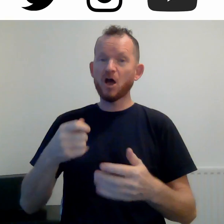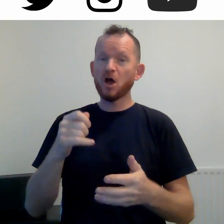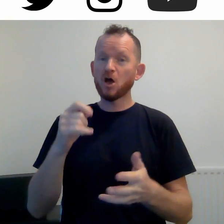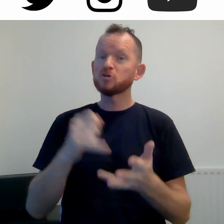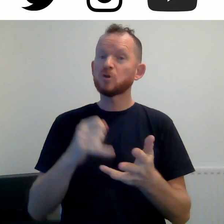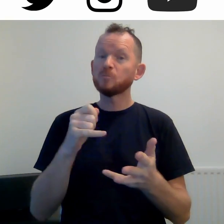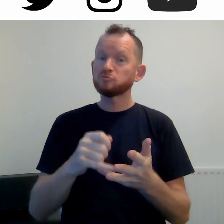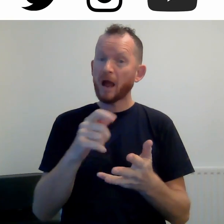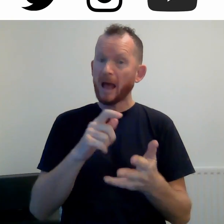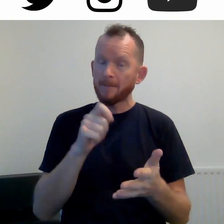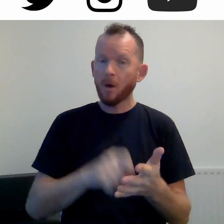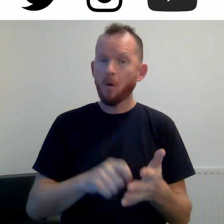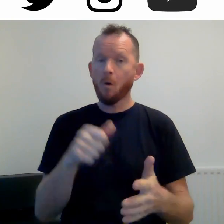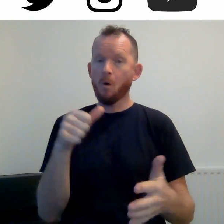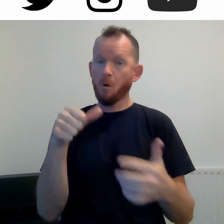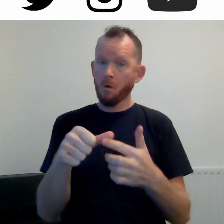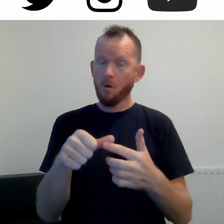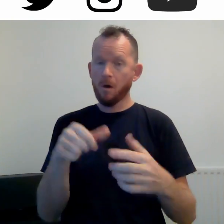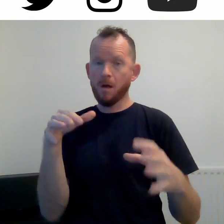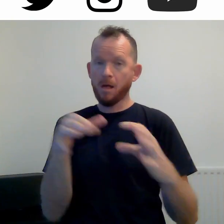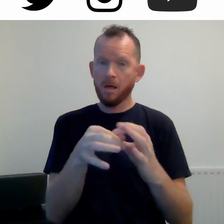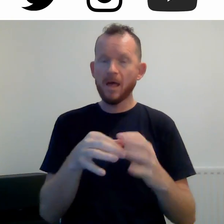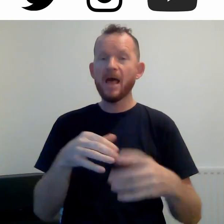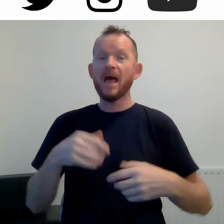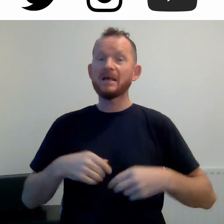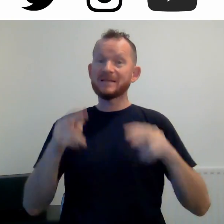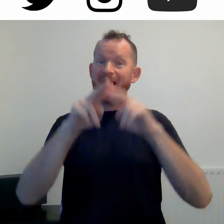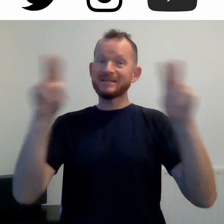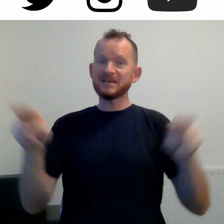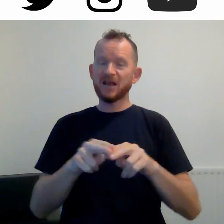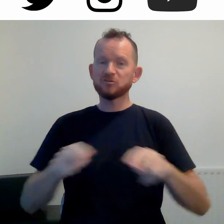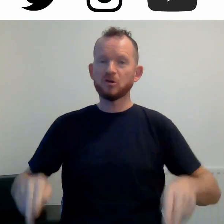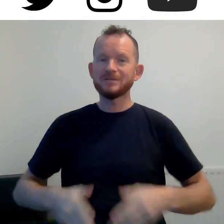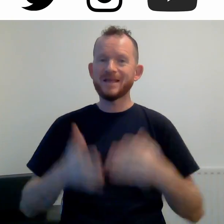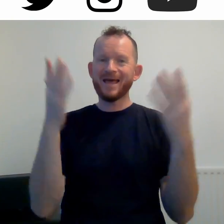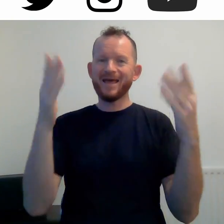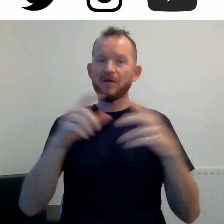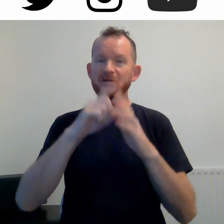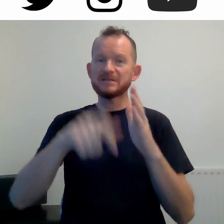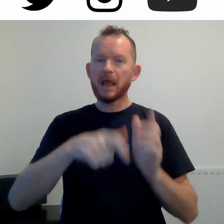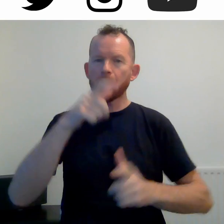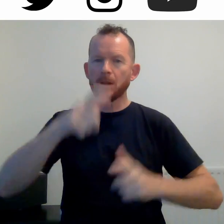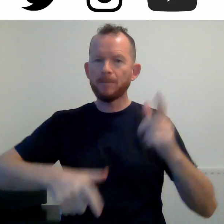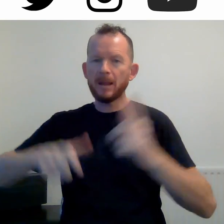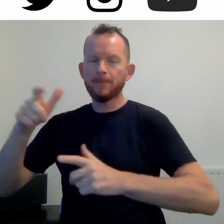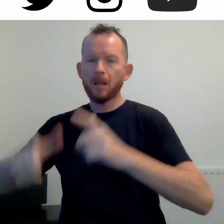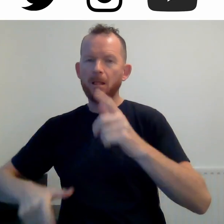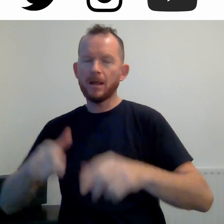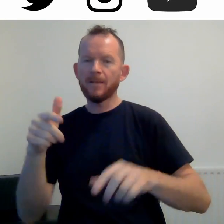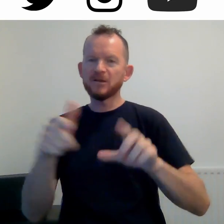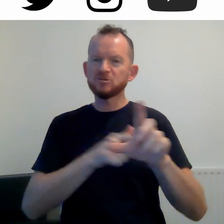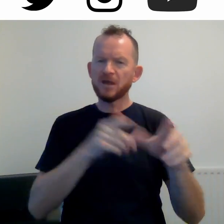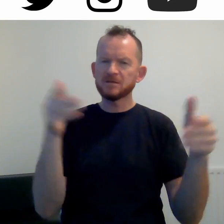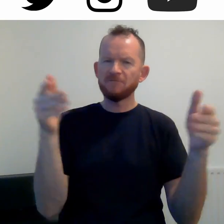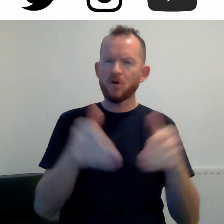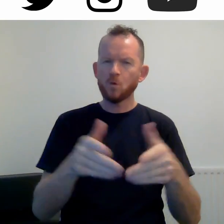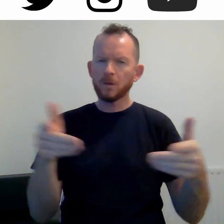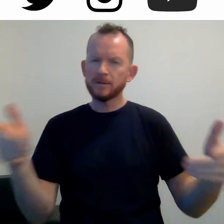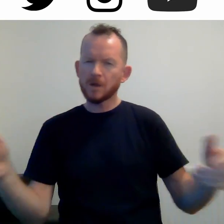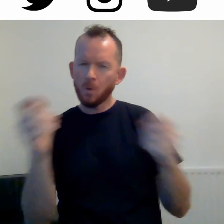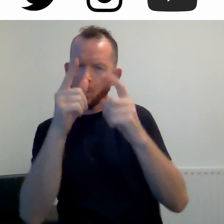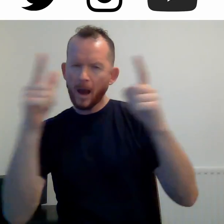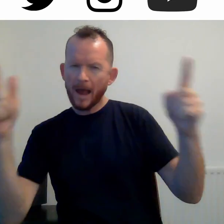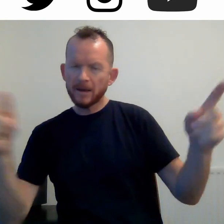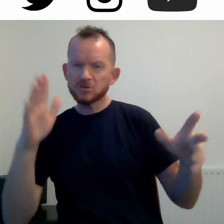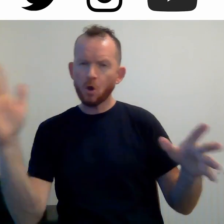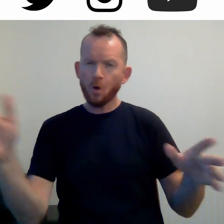make sure you hit that subscribe button and ring that bell. As it is International Day of Disabled People and this year's focus is raising awareness that